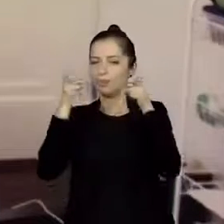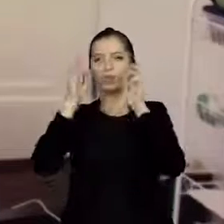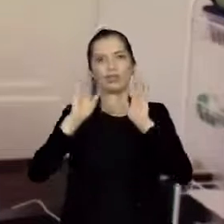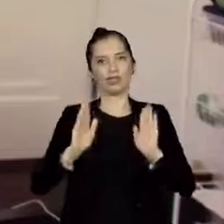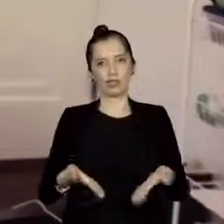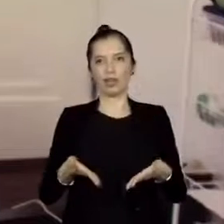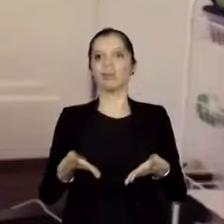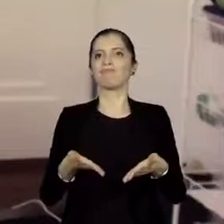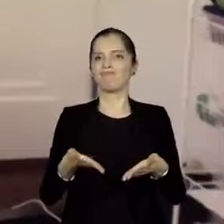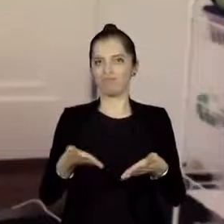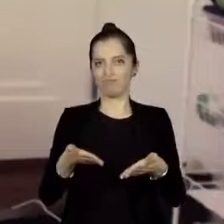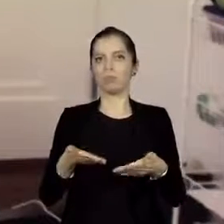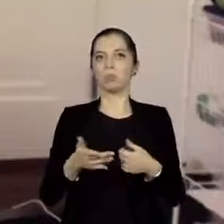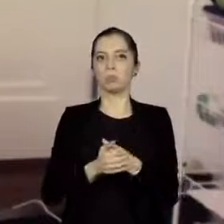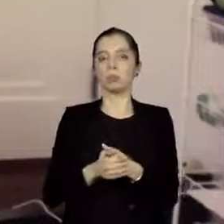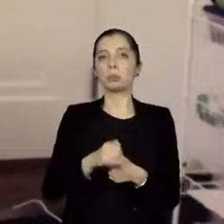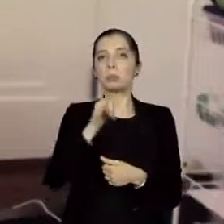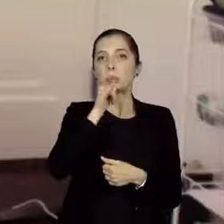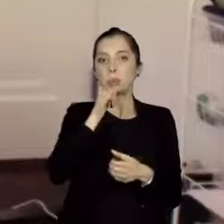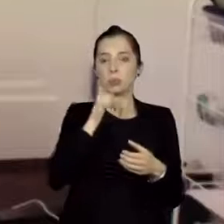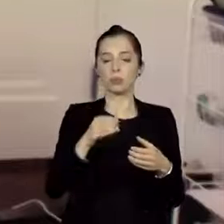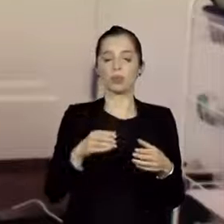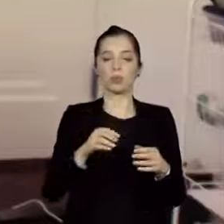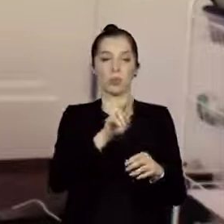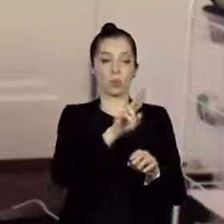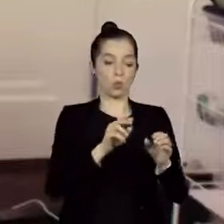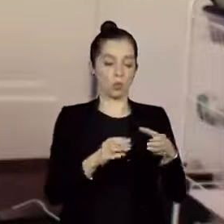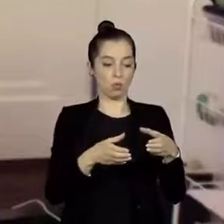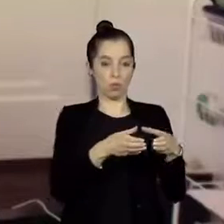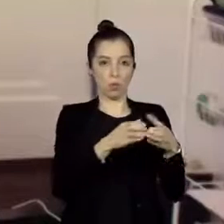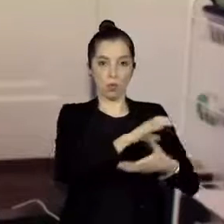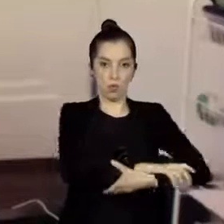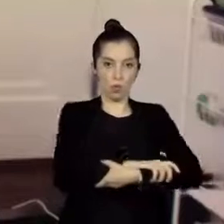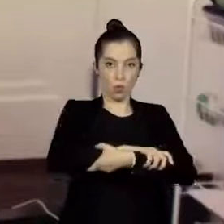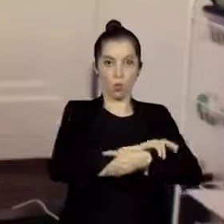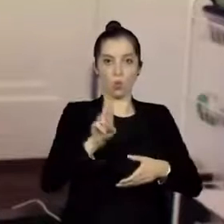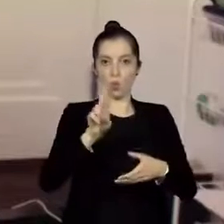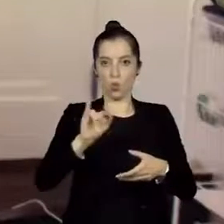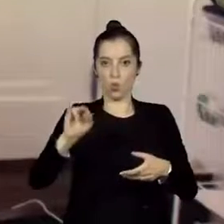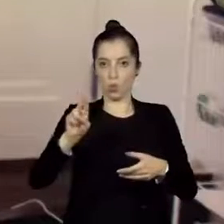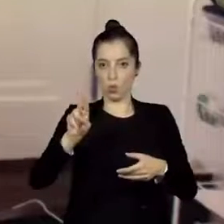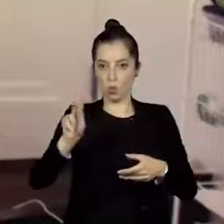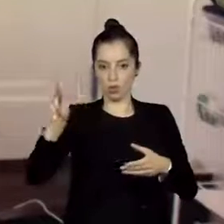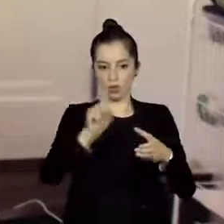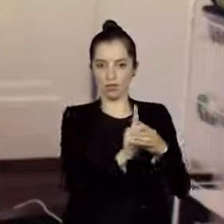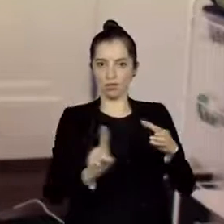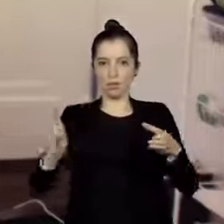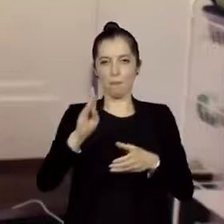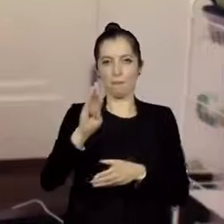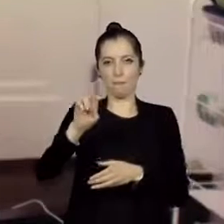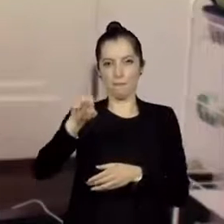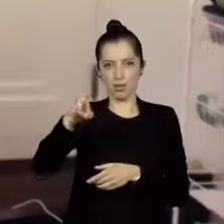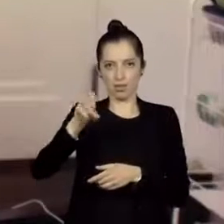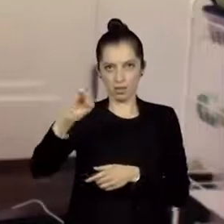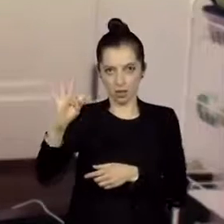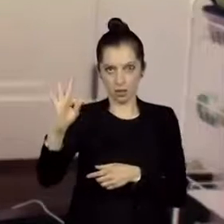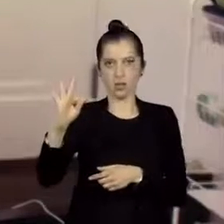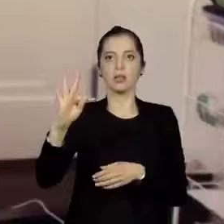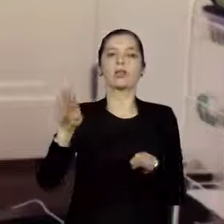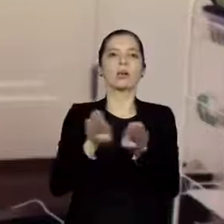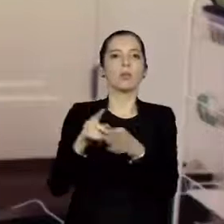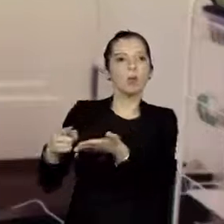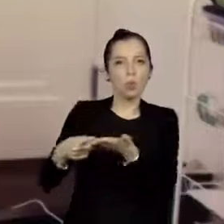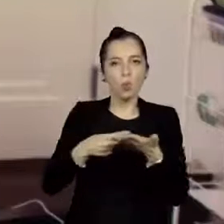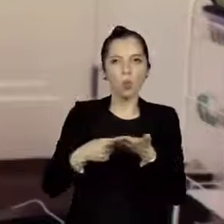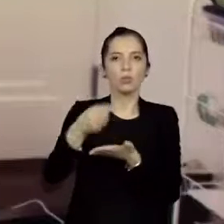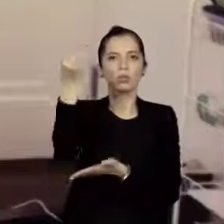everybody predicted as an outgrowth of Brexit, like you said. And the fact of the matter is that the Good